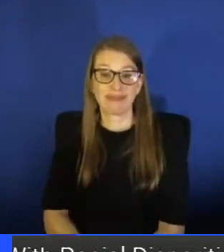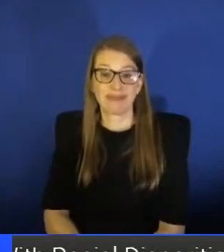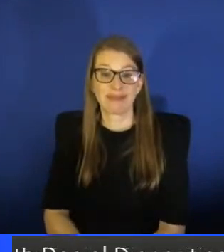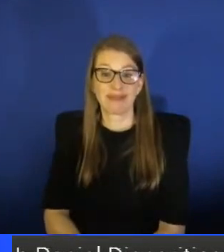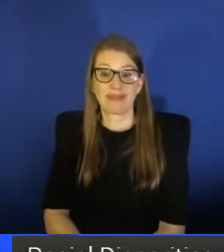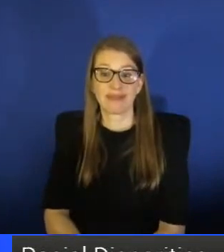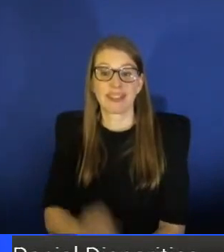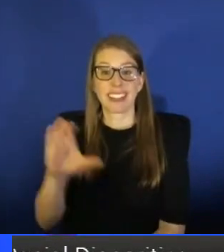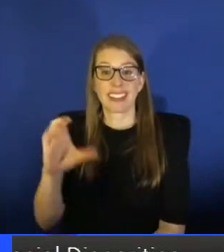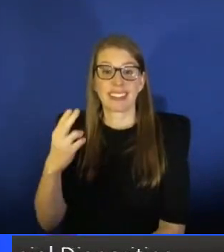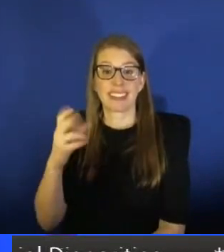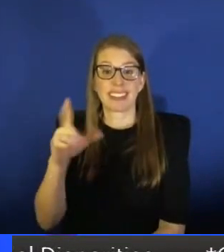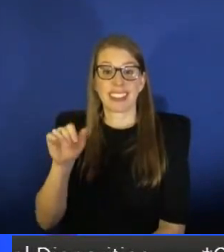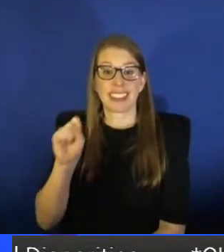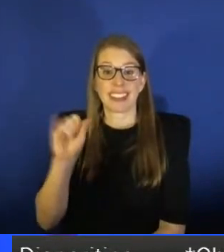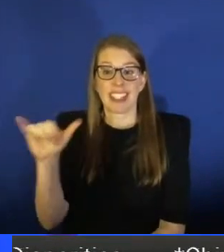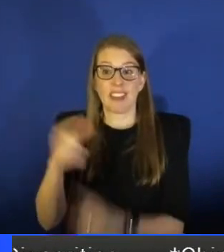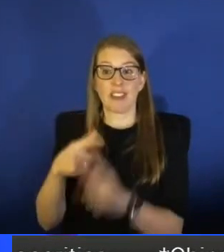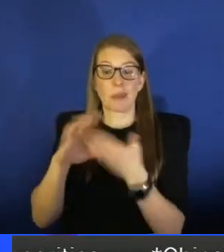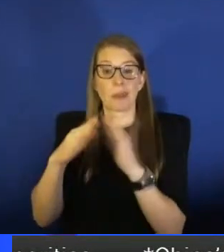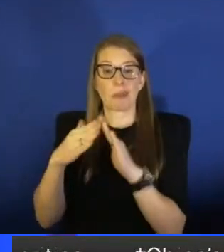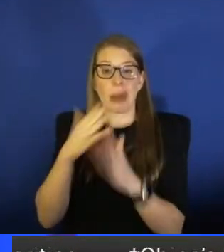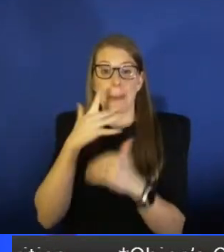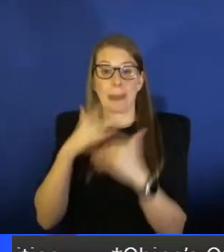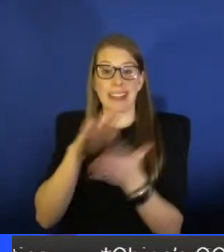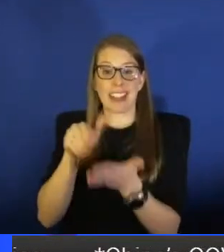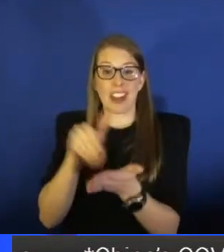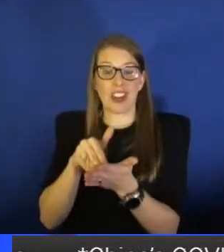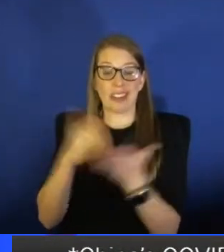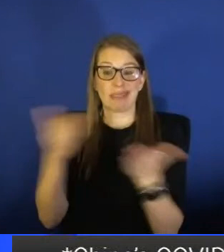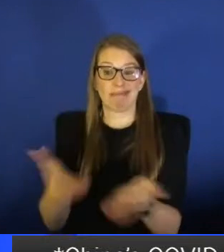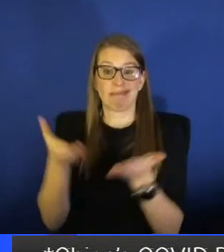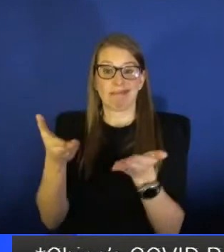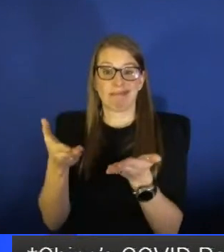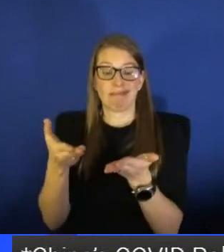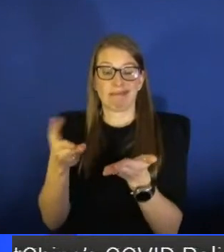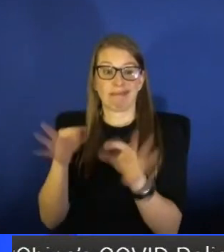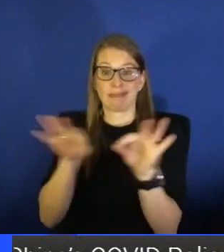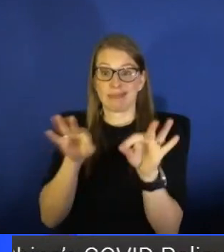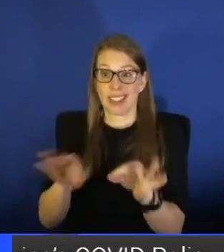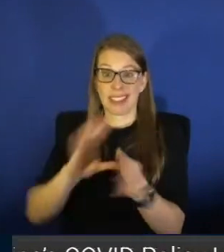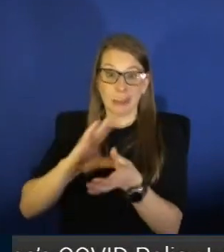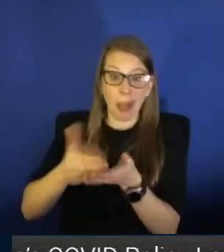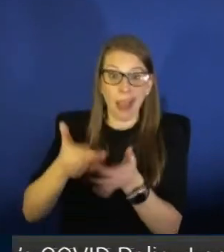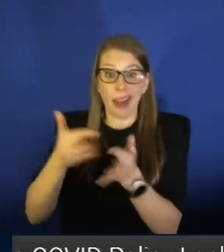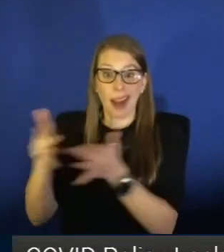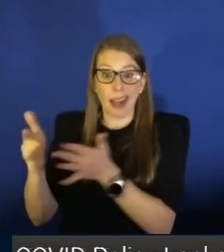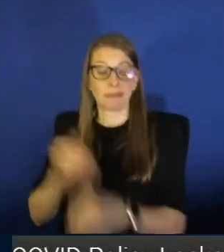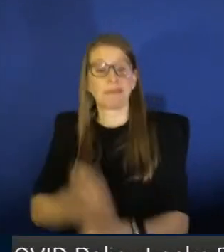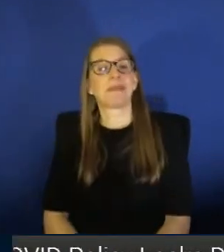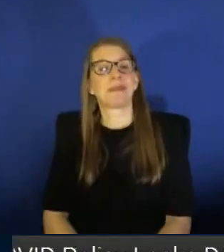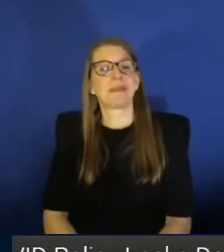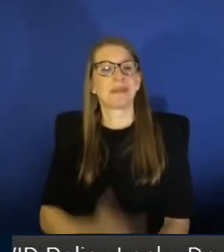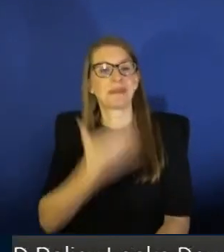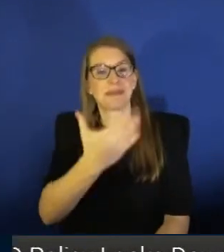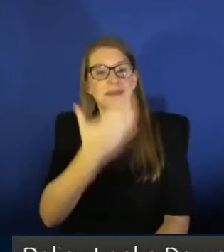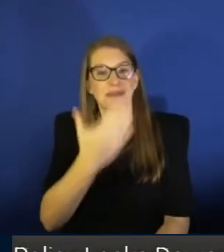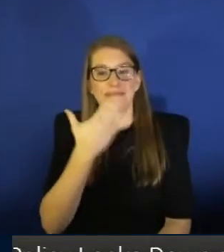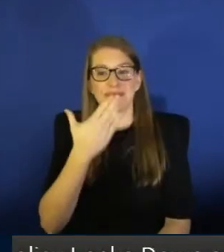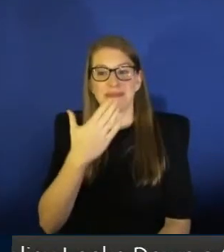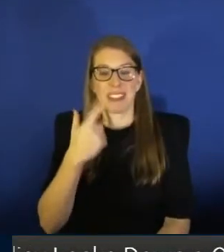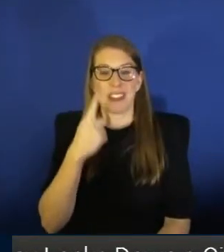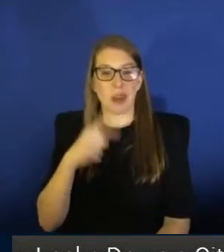about this drive and how supplies are doing here in the Metro. Chelsey, good morning to you. Good morning. Thanks for having